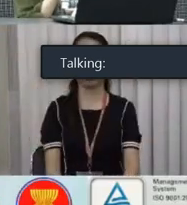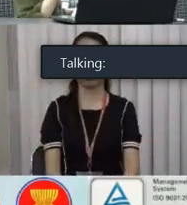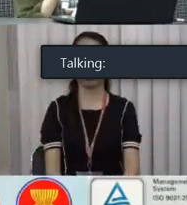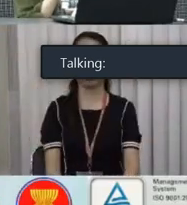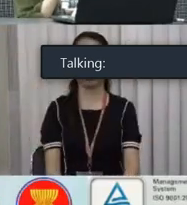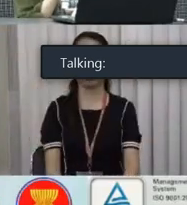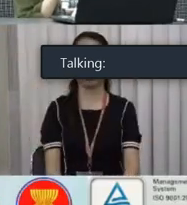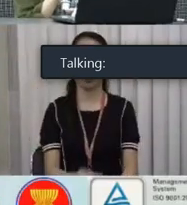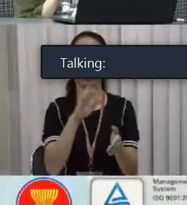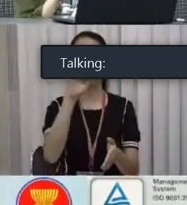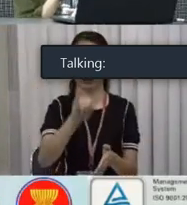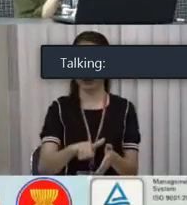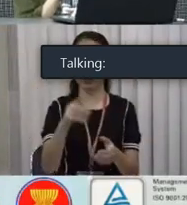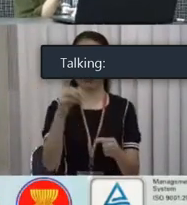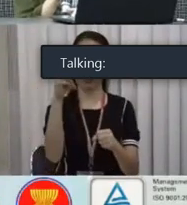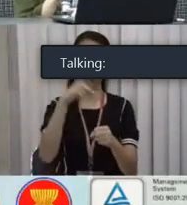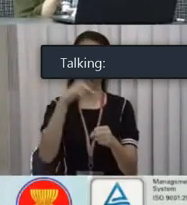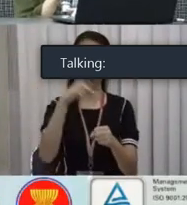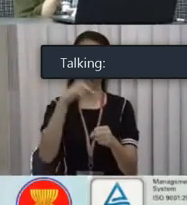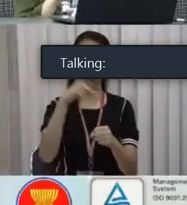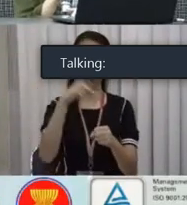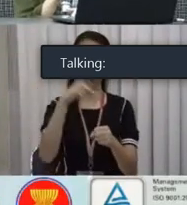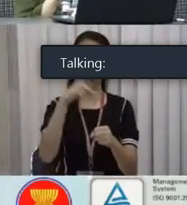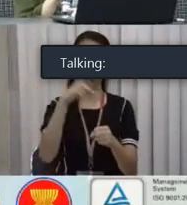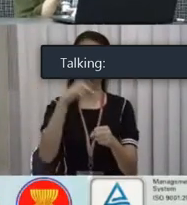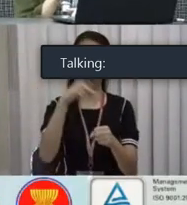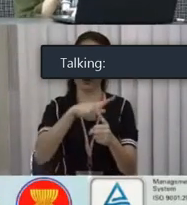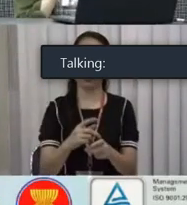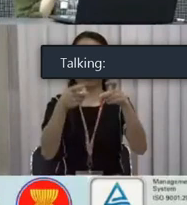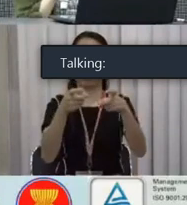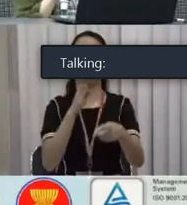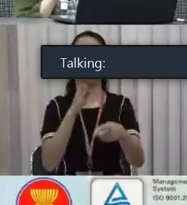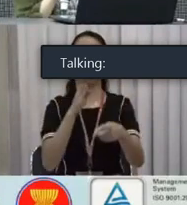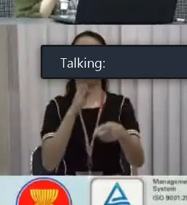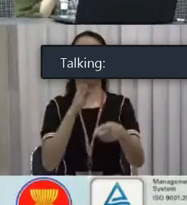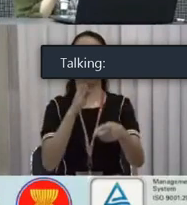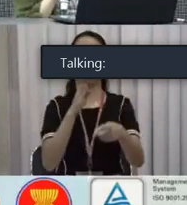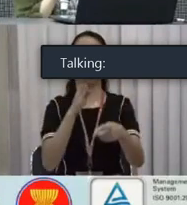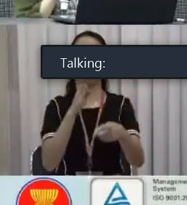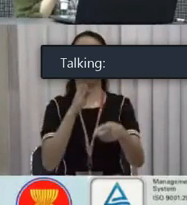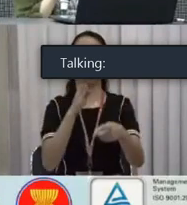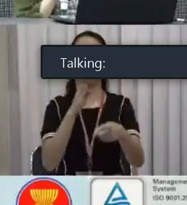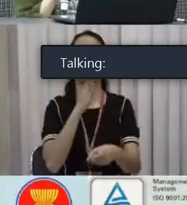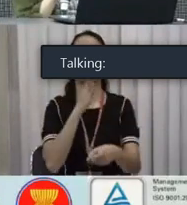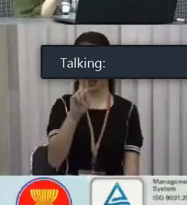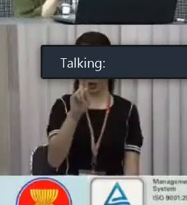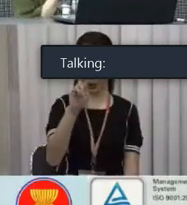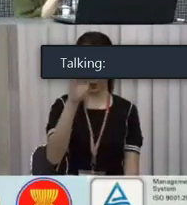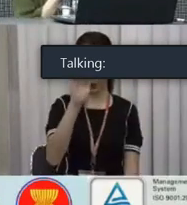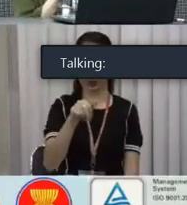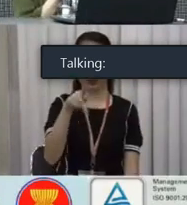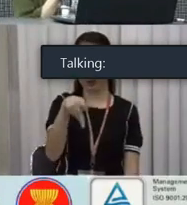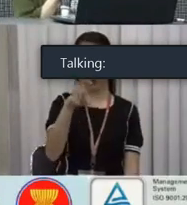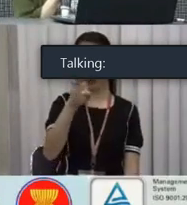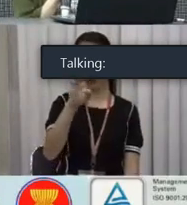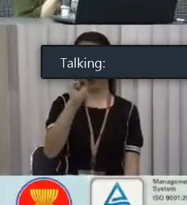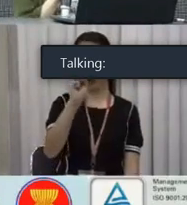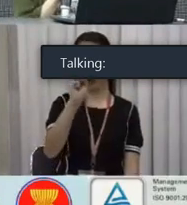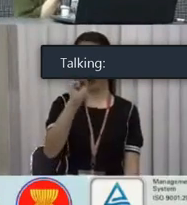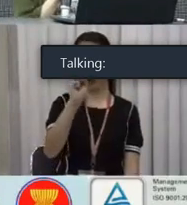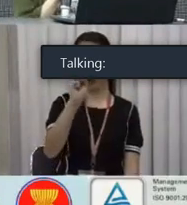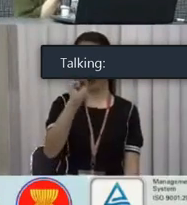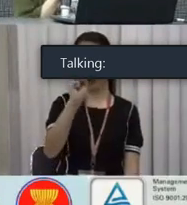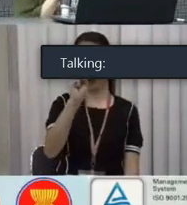She is also the university director for our very own. Here are the core services. First, we have the referral